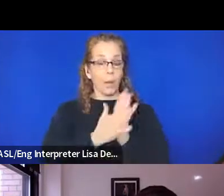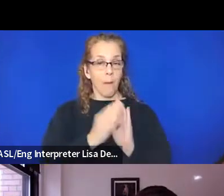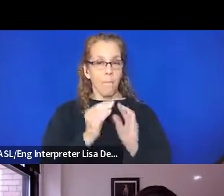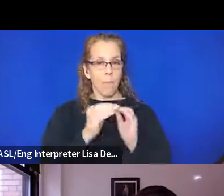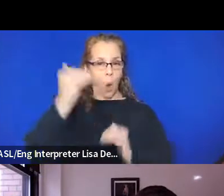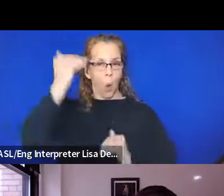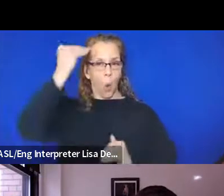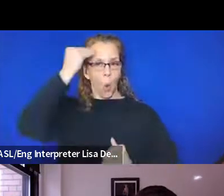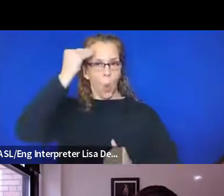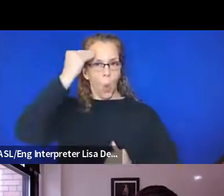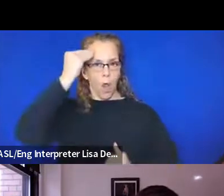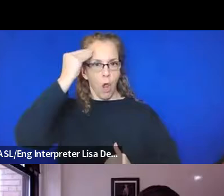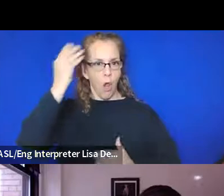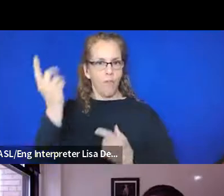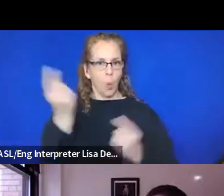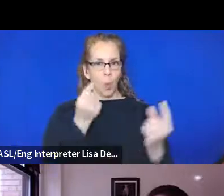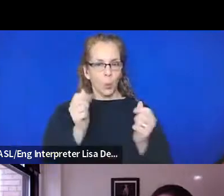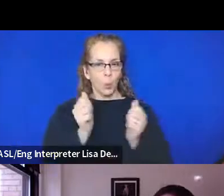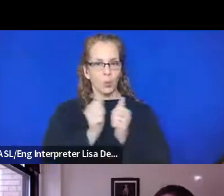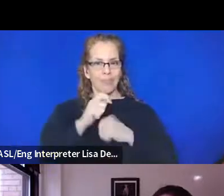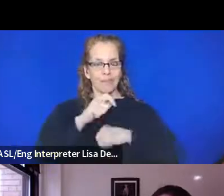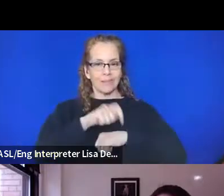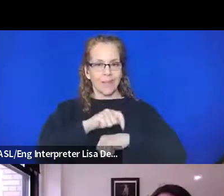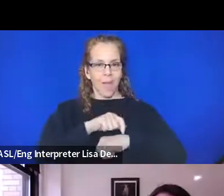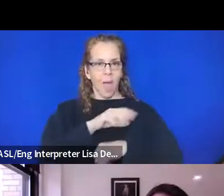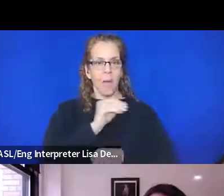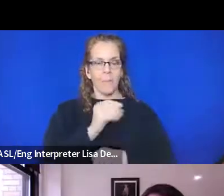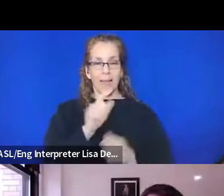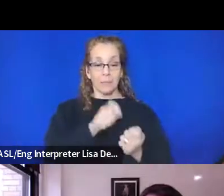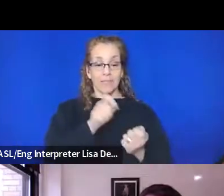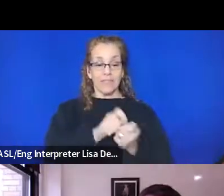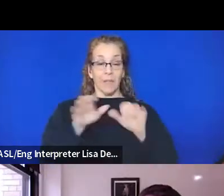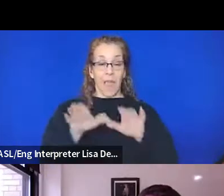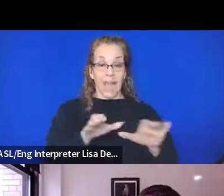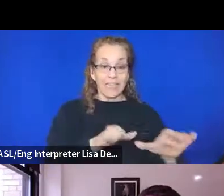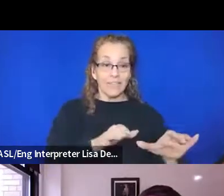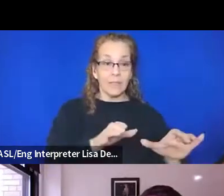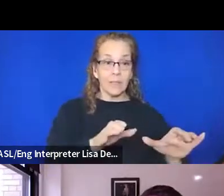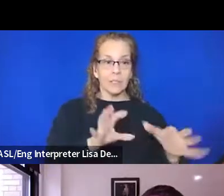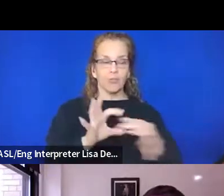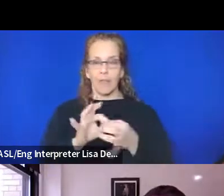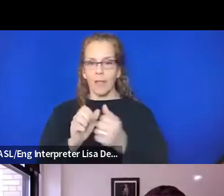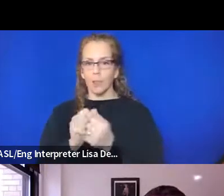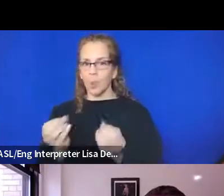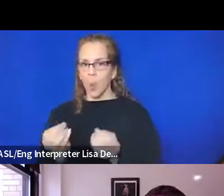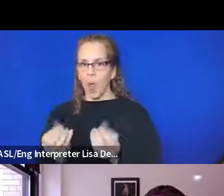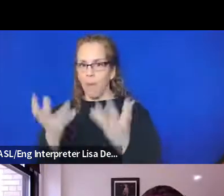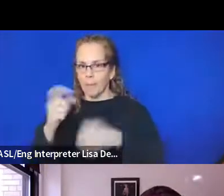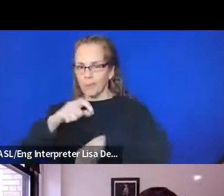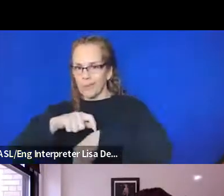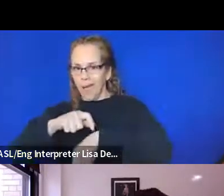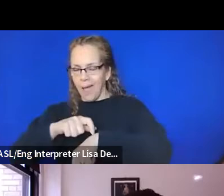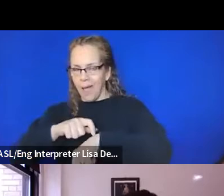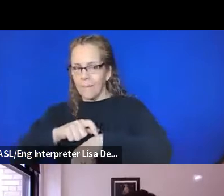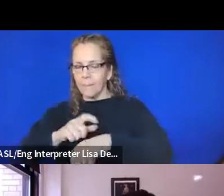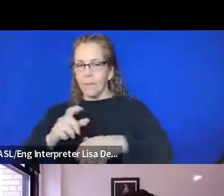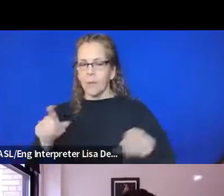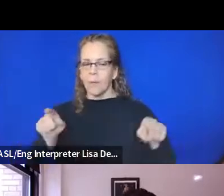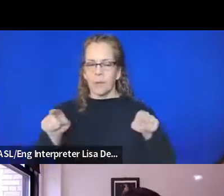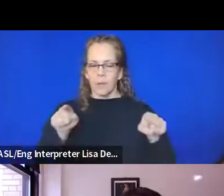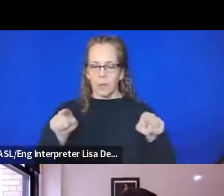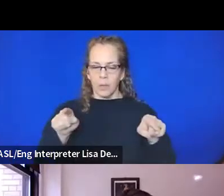our time and how much time we are spending on activities, then our feelings about, you know, what